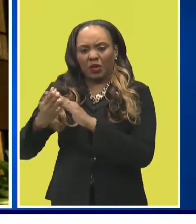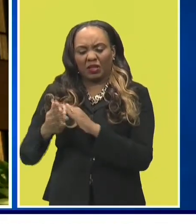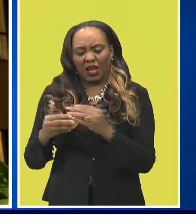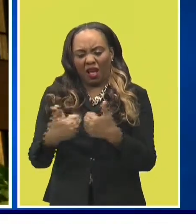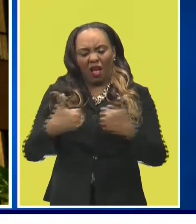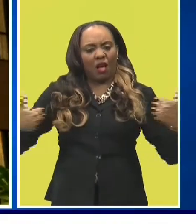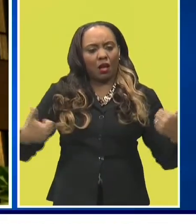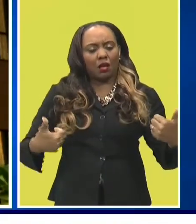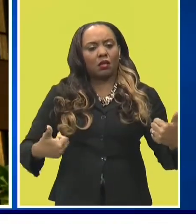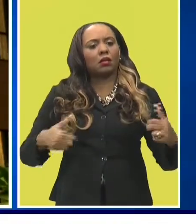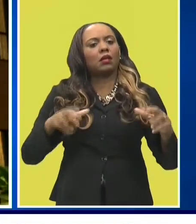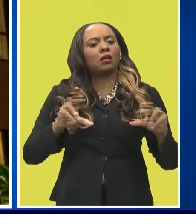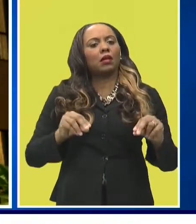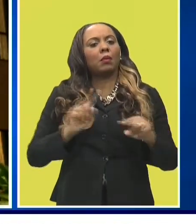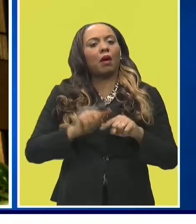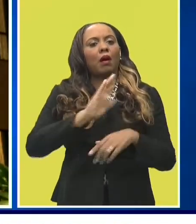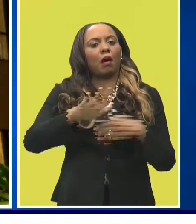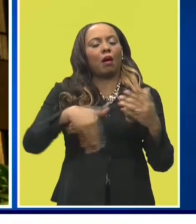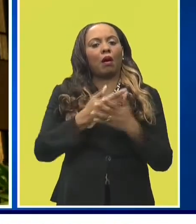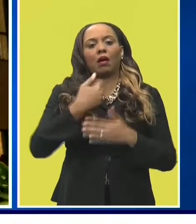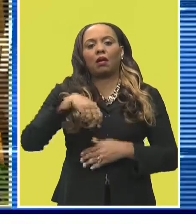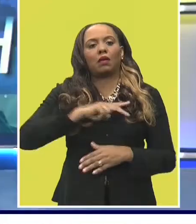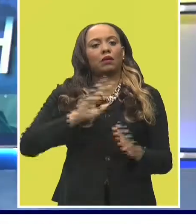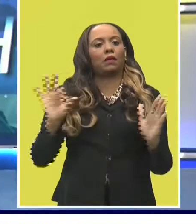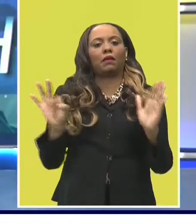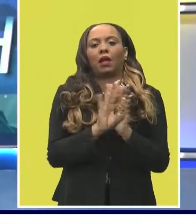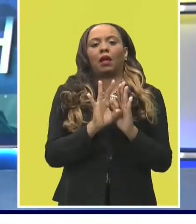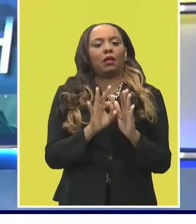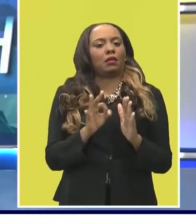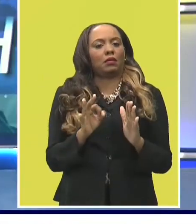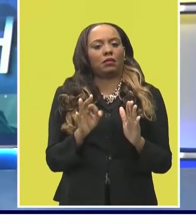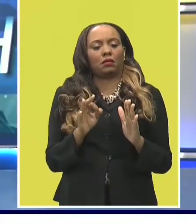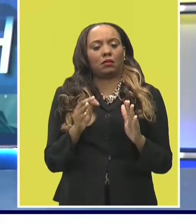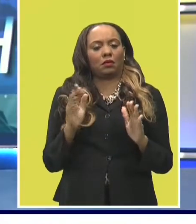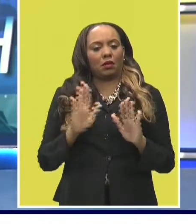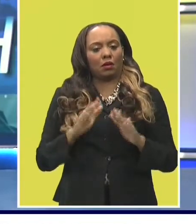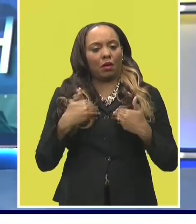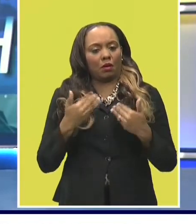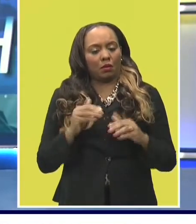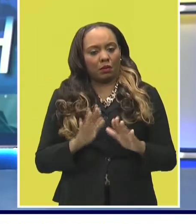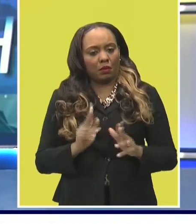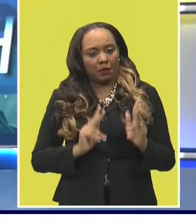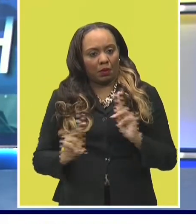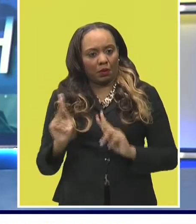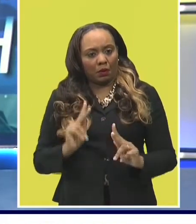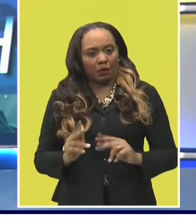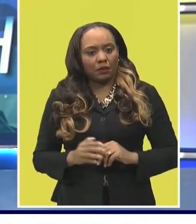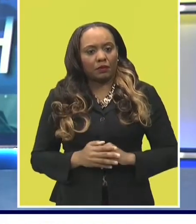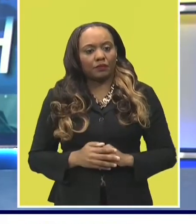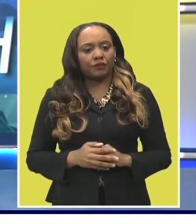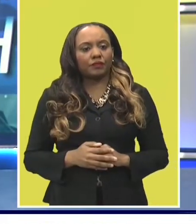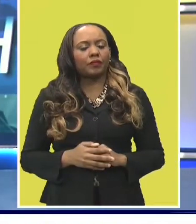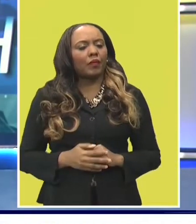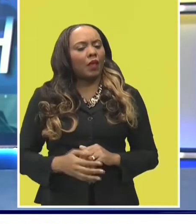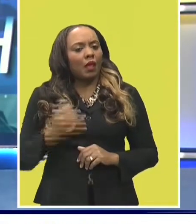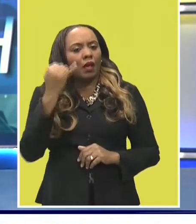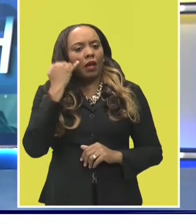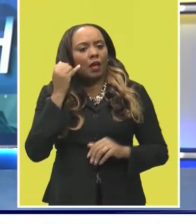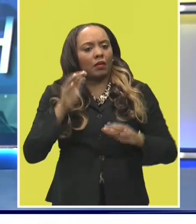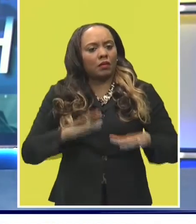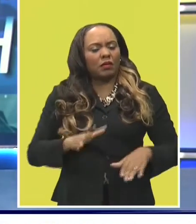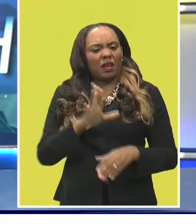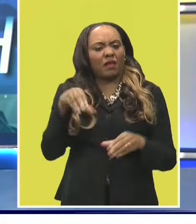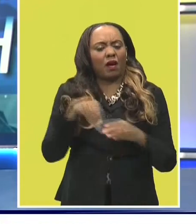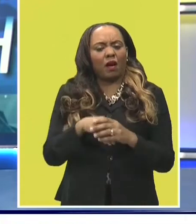as a society have failed our young people. Children who are accused of violent acts need to be